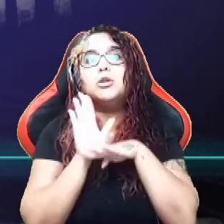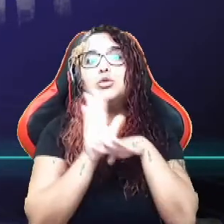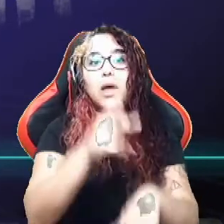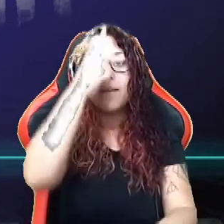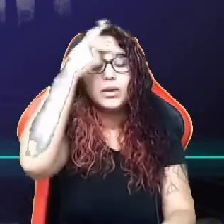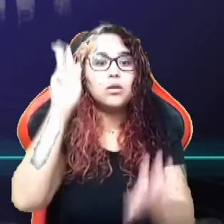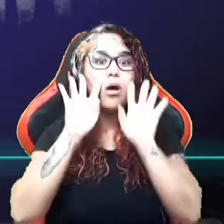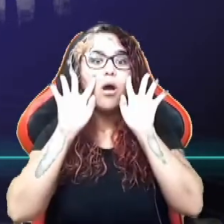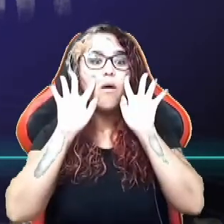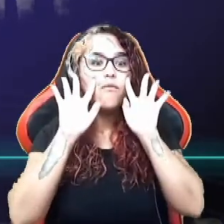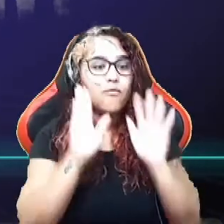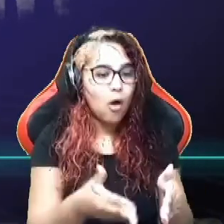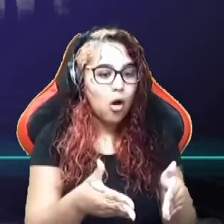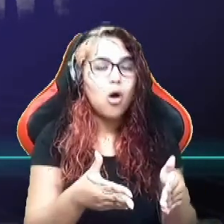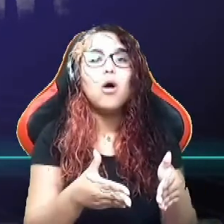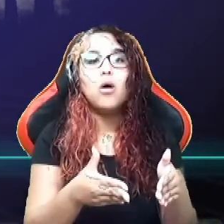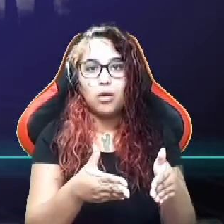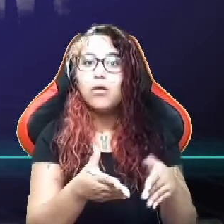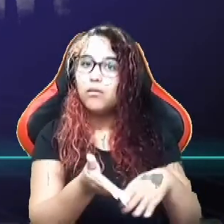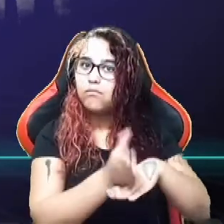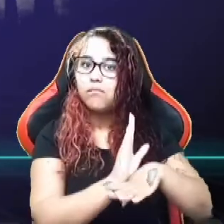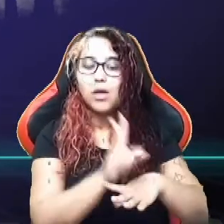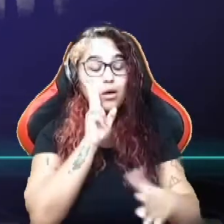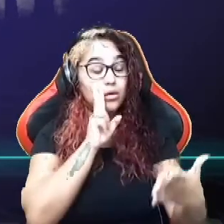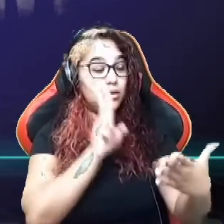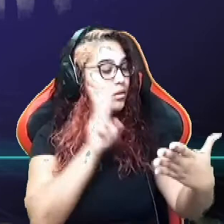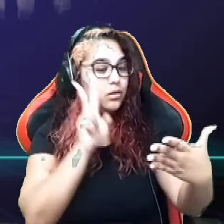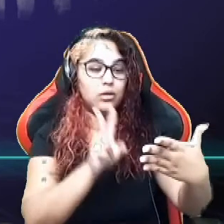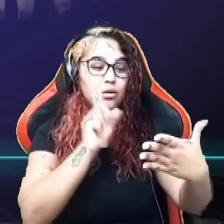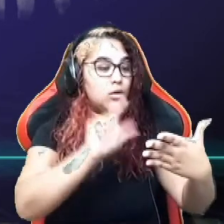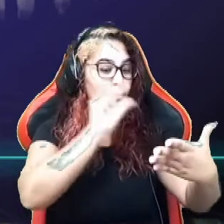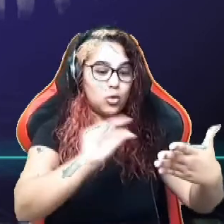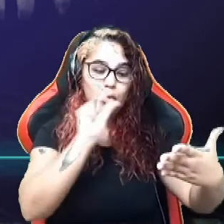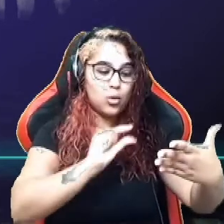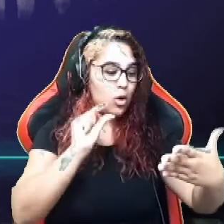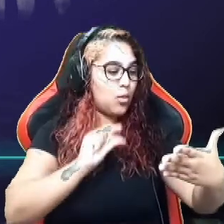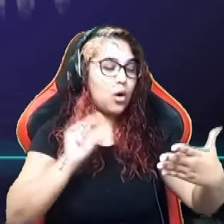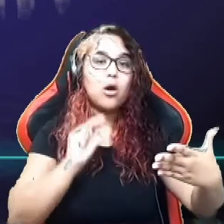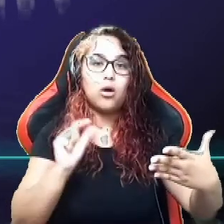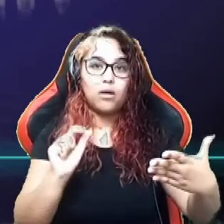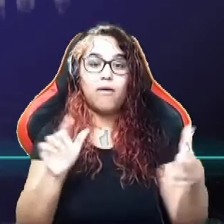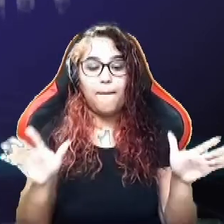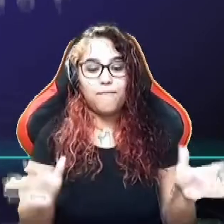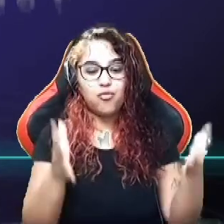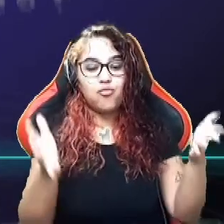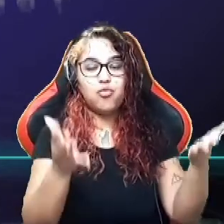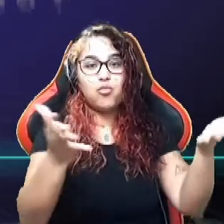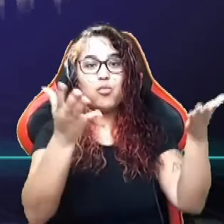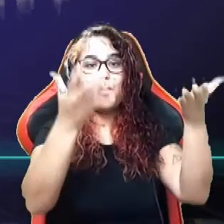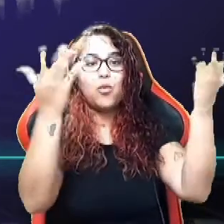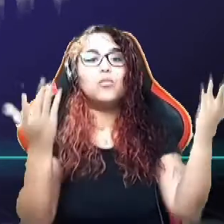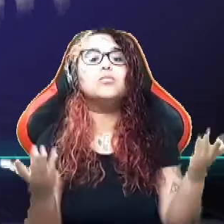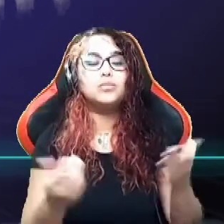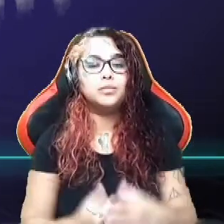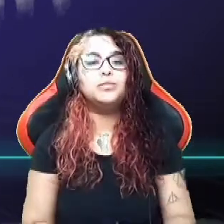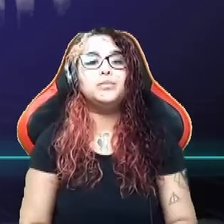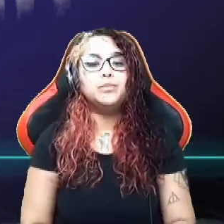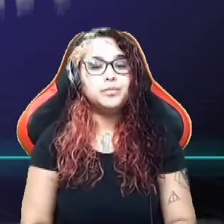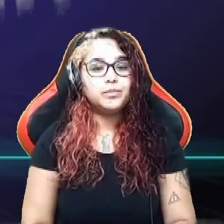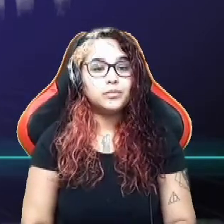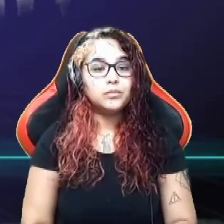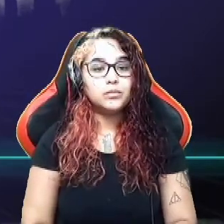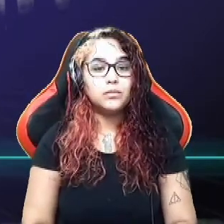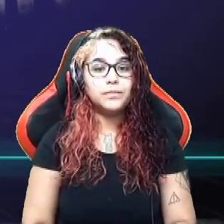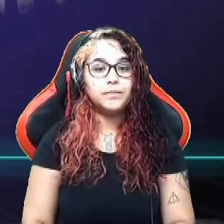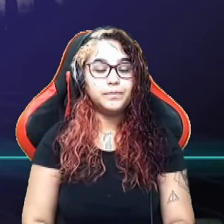on top of the video, users are probably going to focus more on your content, and this is going to drive retention up. So this is important